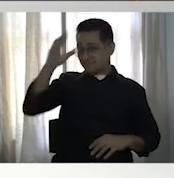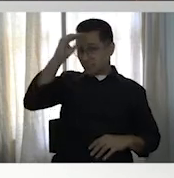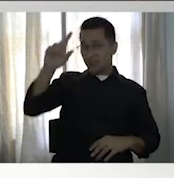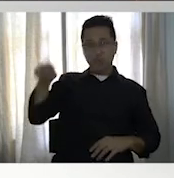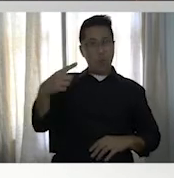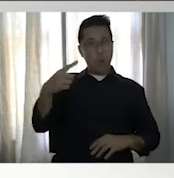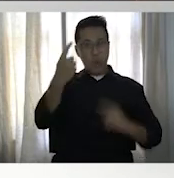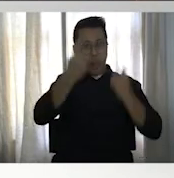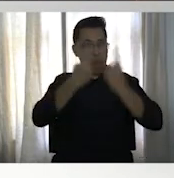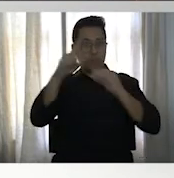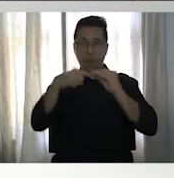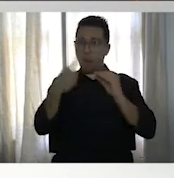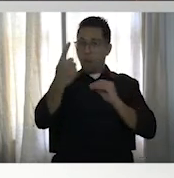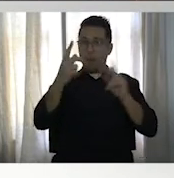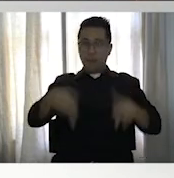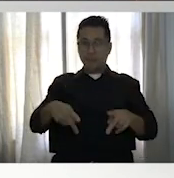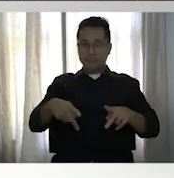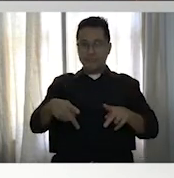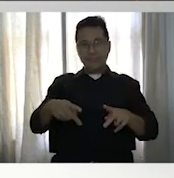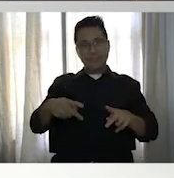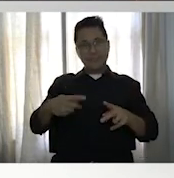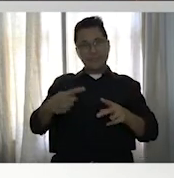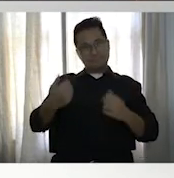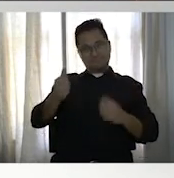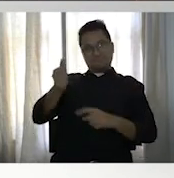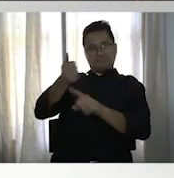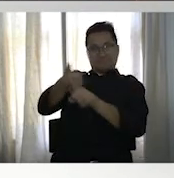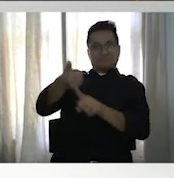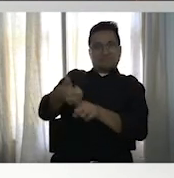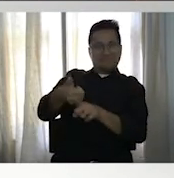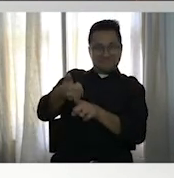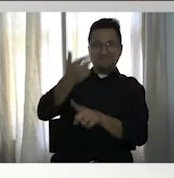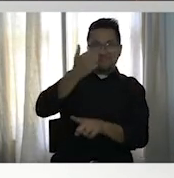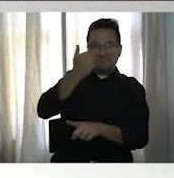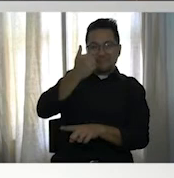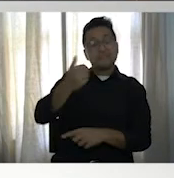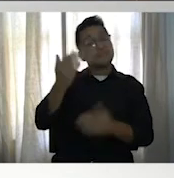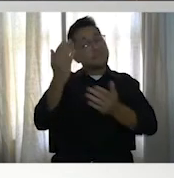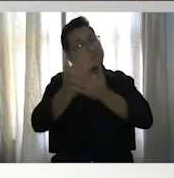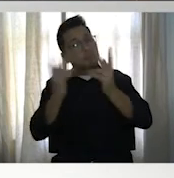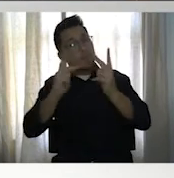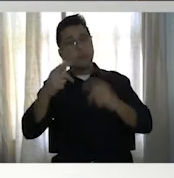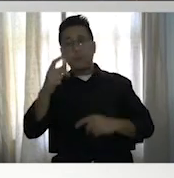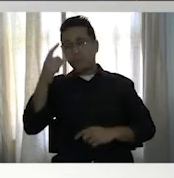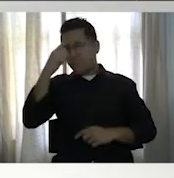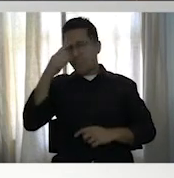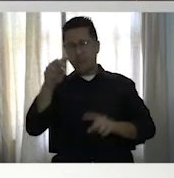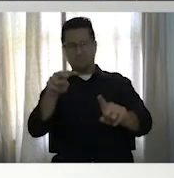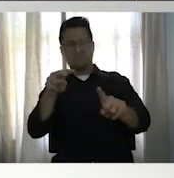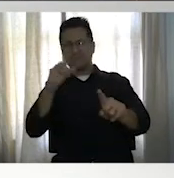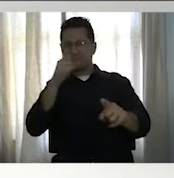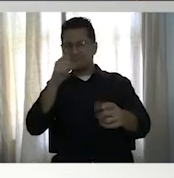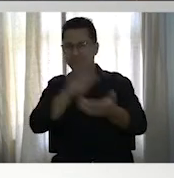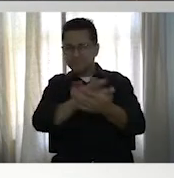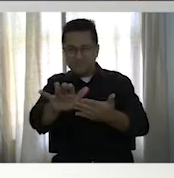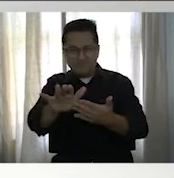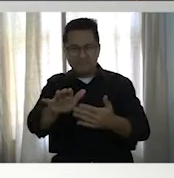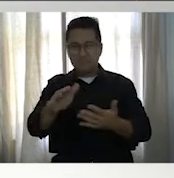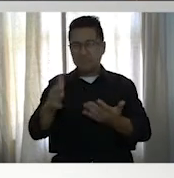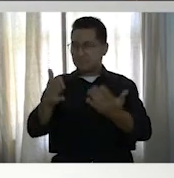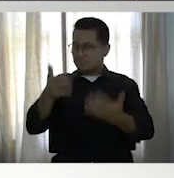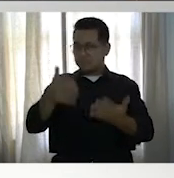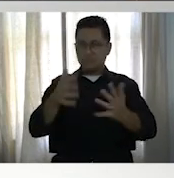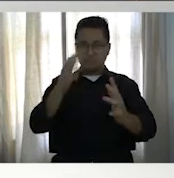one person. That would be himself, right? And some people might see him as being unkind or actually even